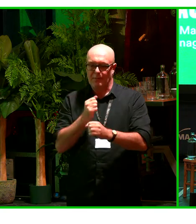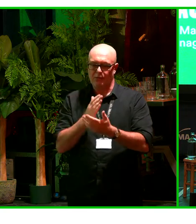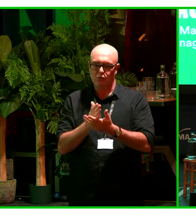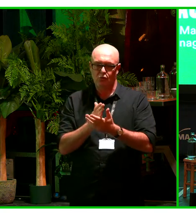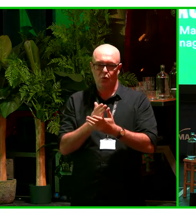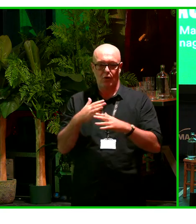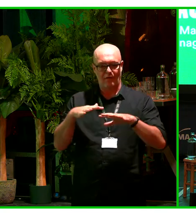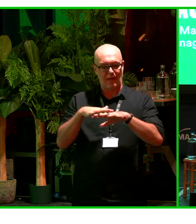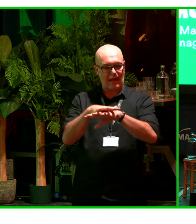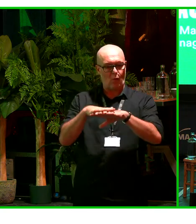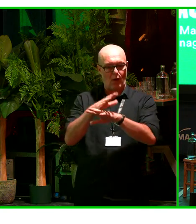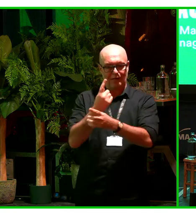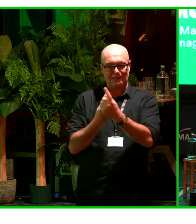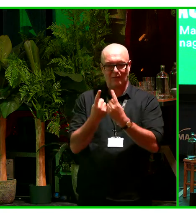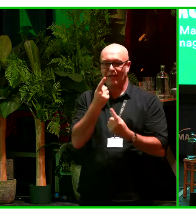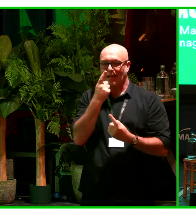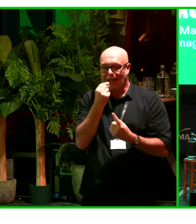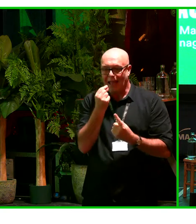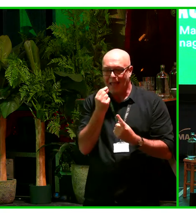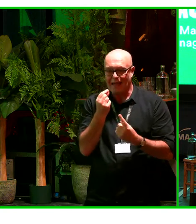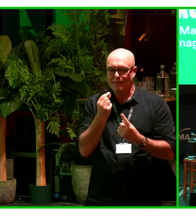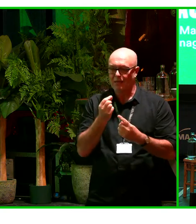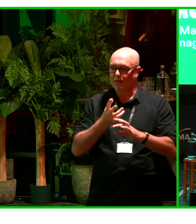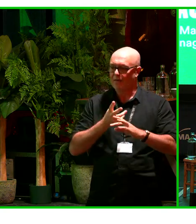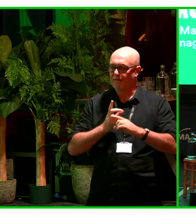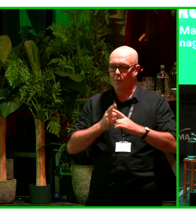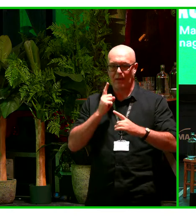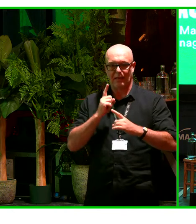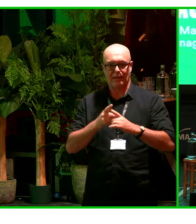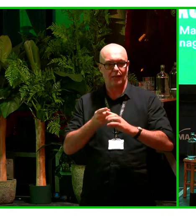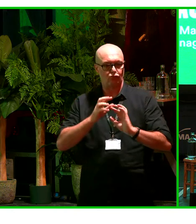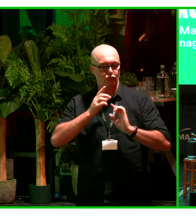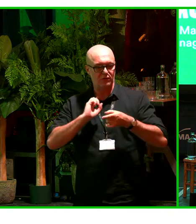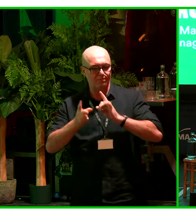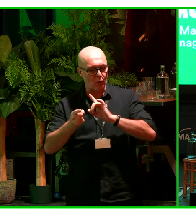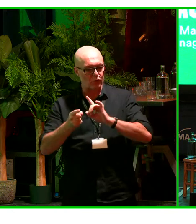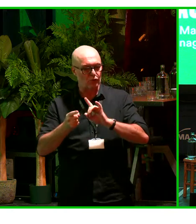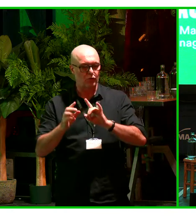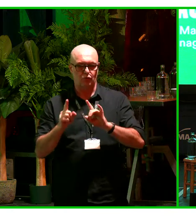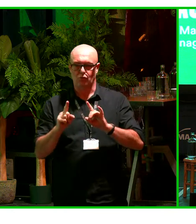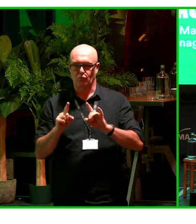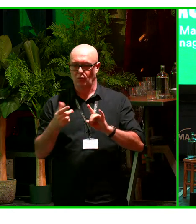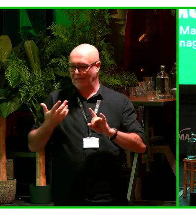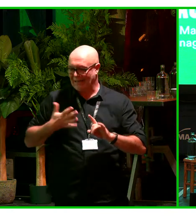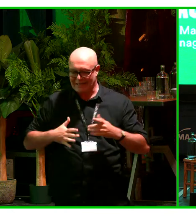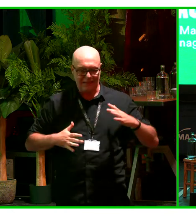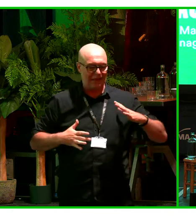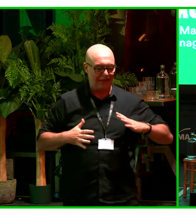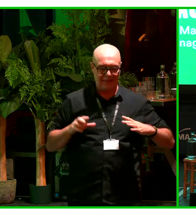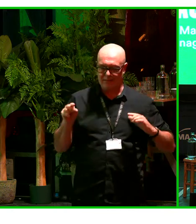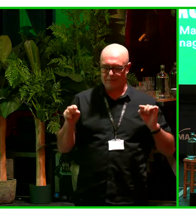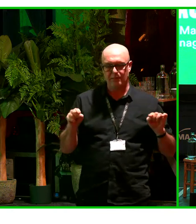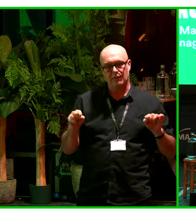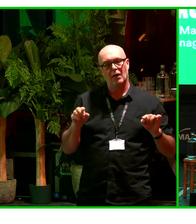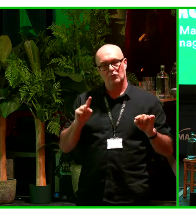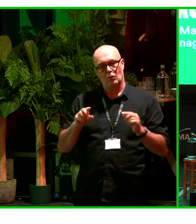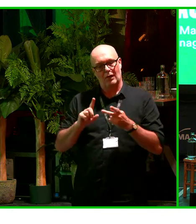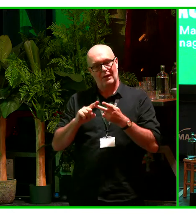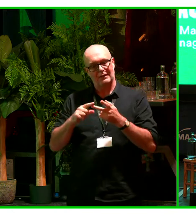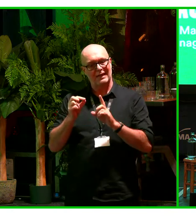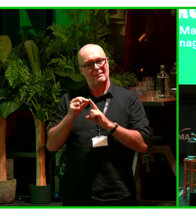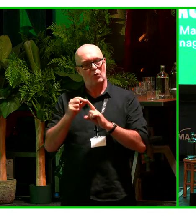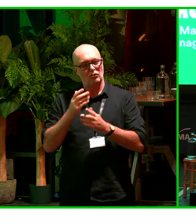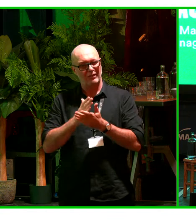at a sufficiently quick and agile way to support that transition. So the second point from me is